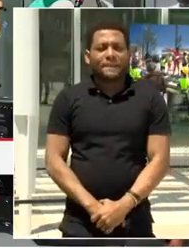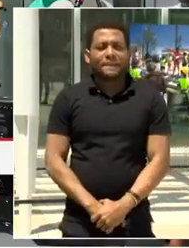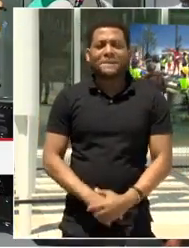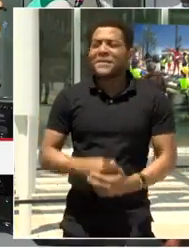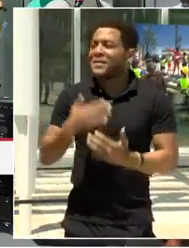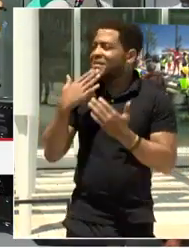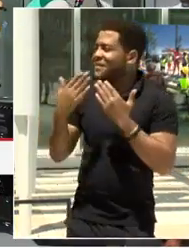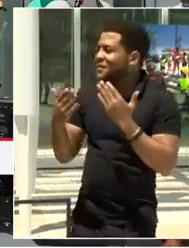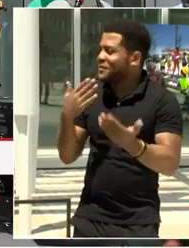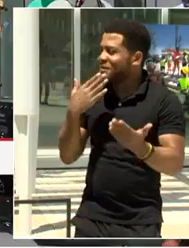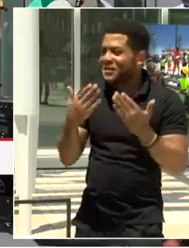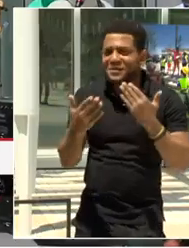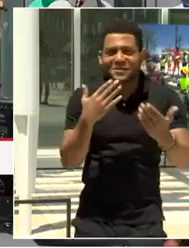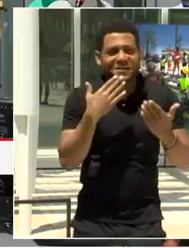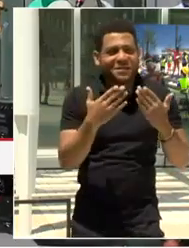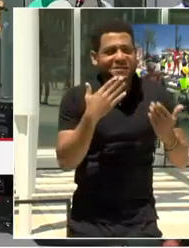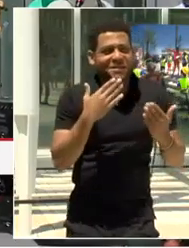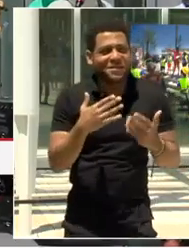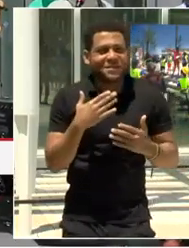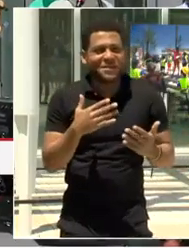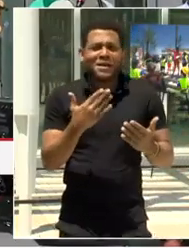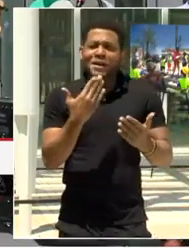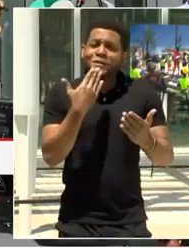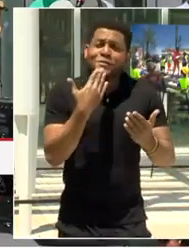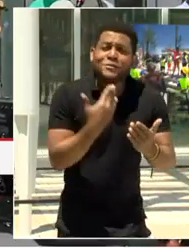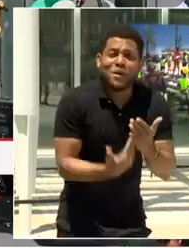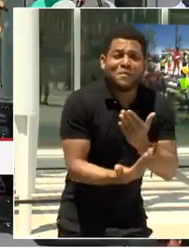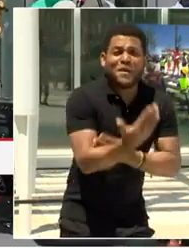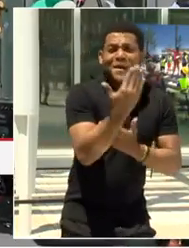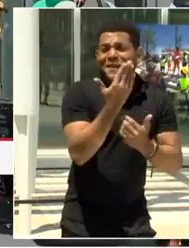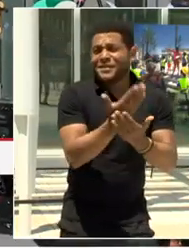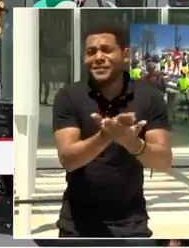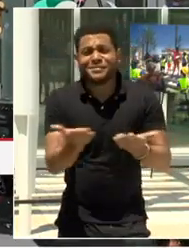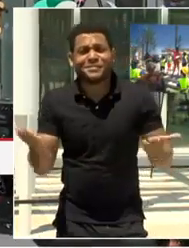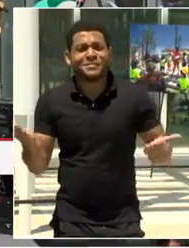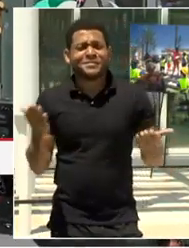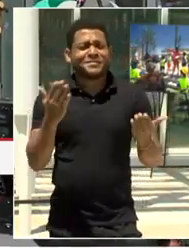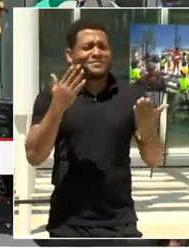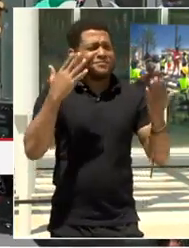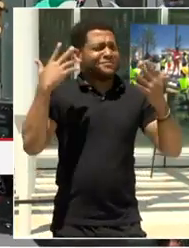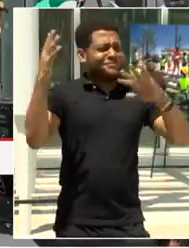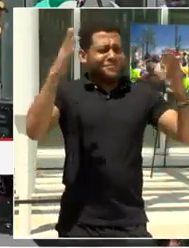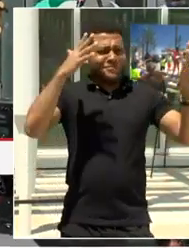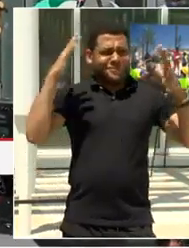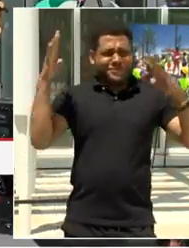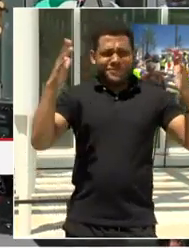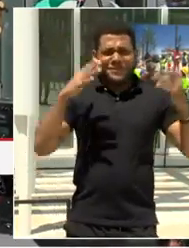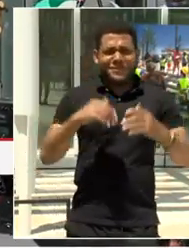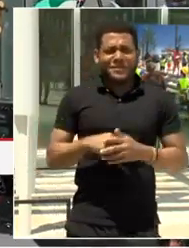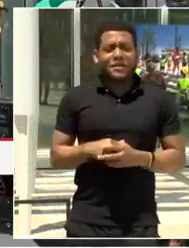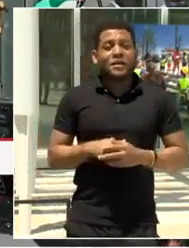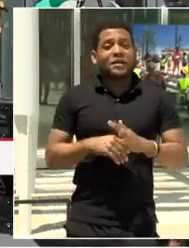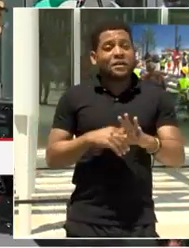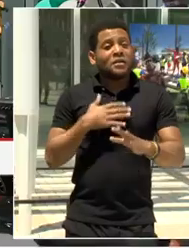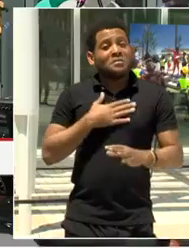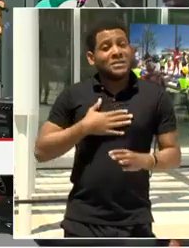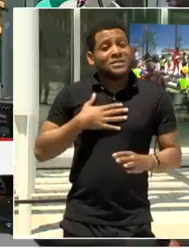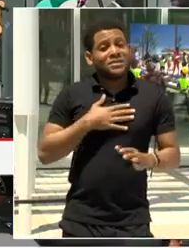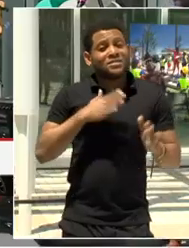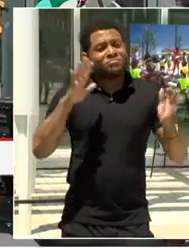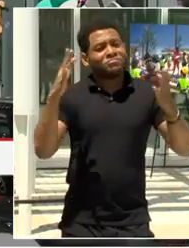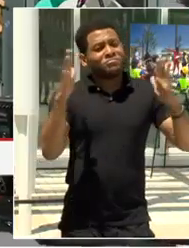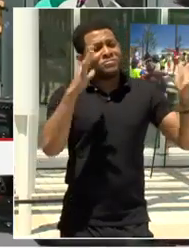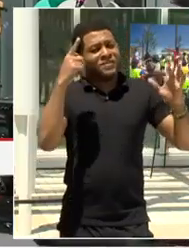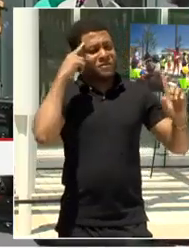Thank you. Well, good morning, everybody. Please give Commissioner Diane Barnes